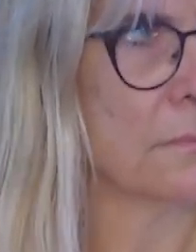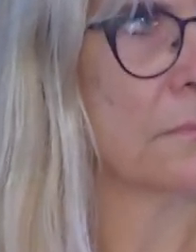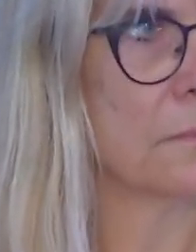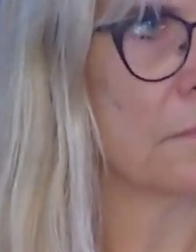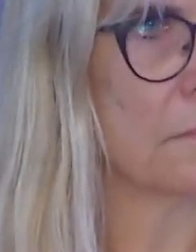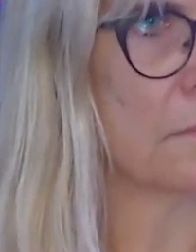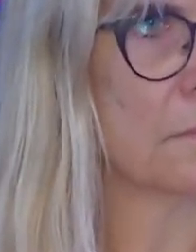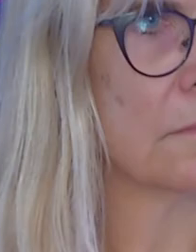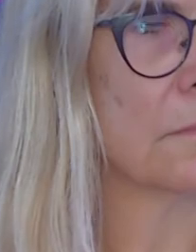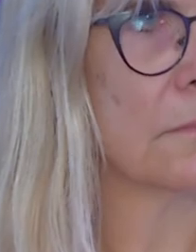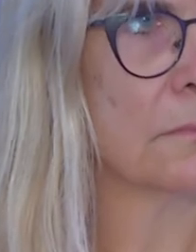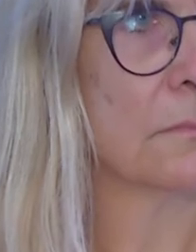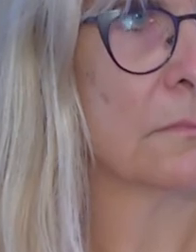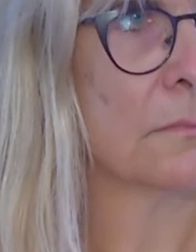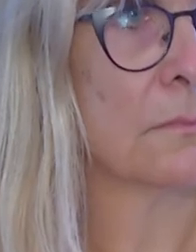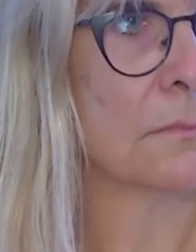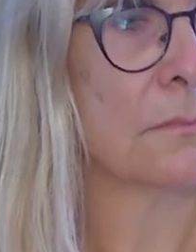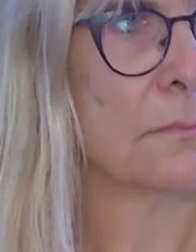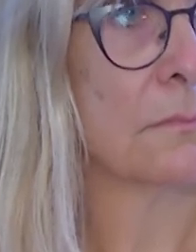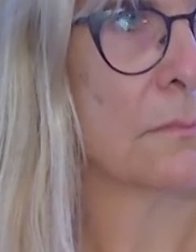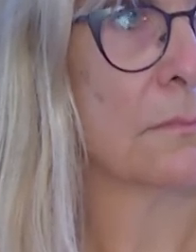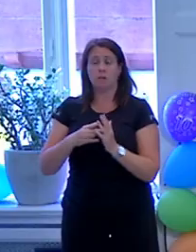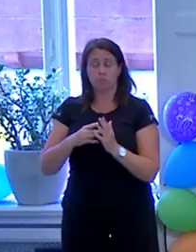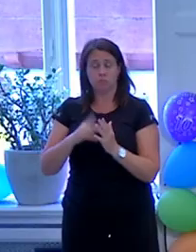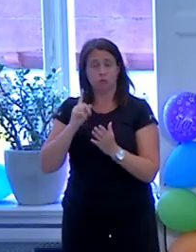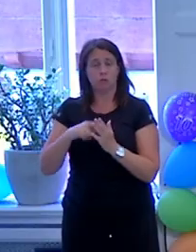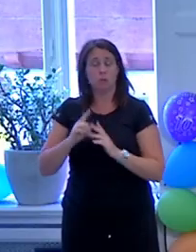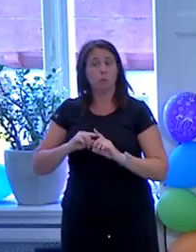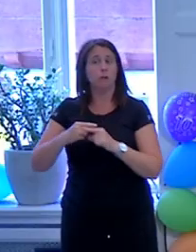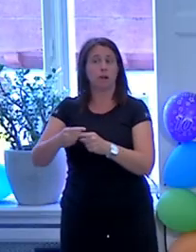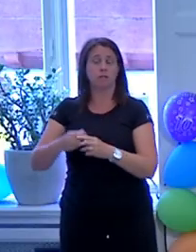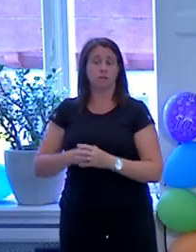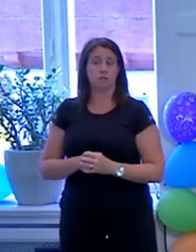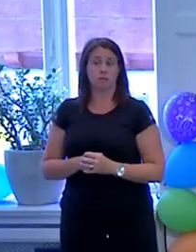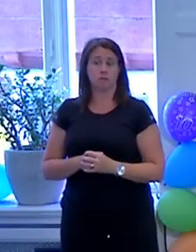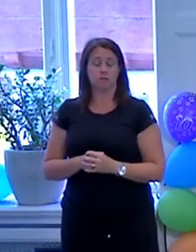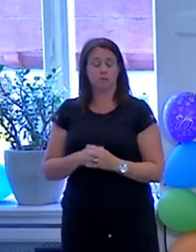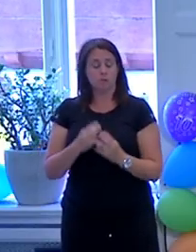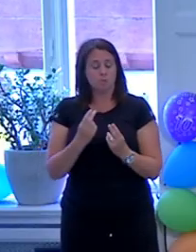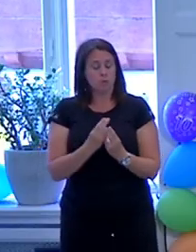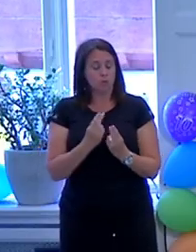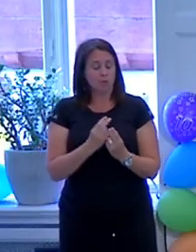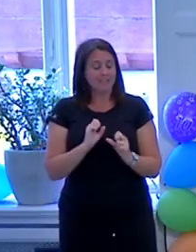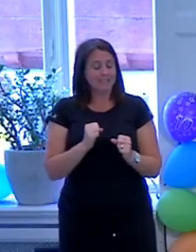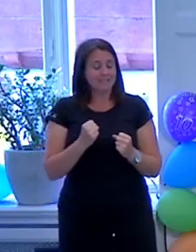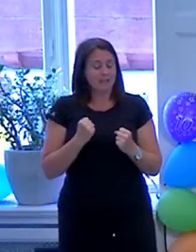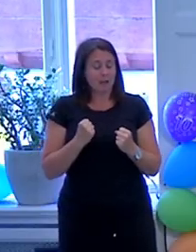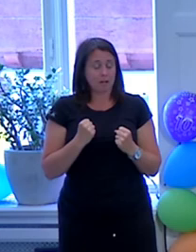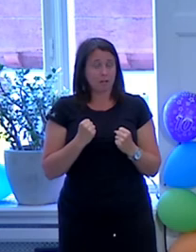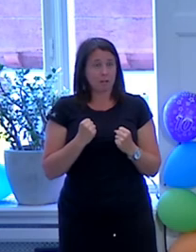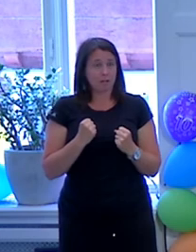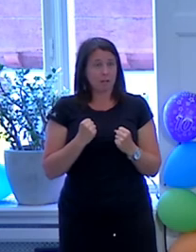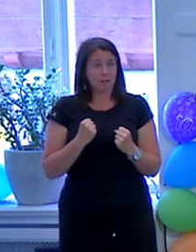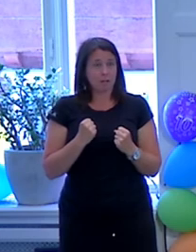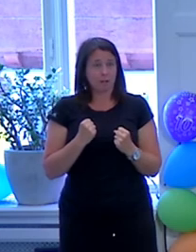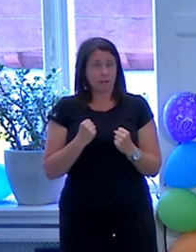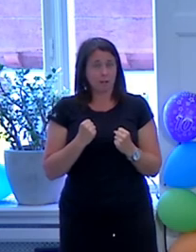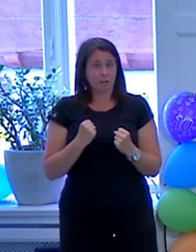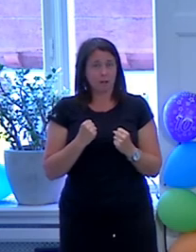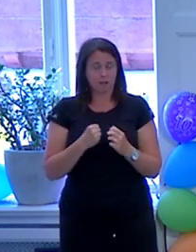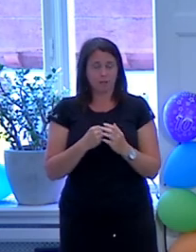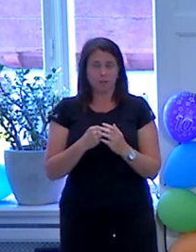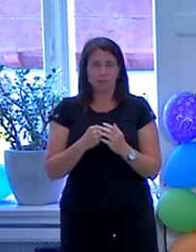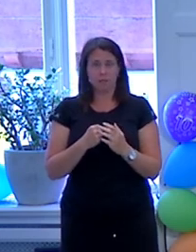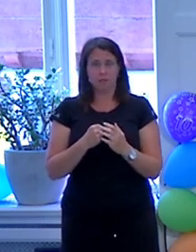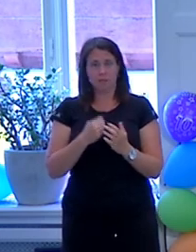challenge for your health system going forward. So a strong advocate for the